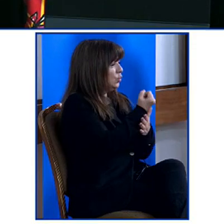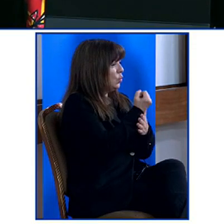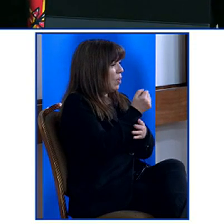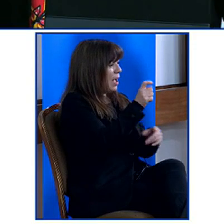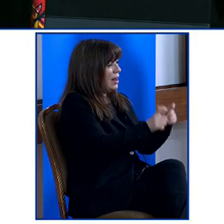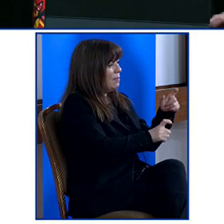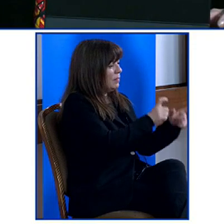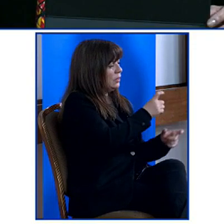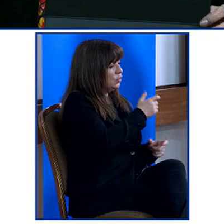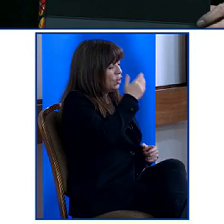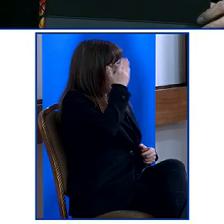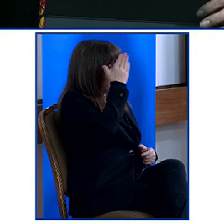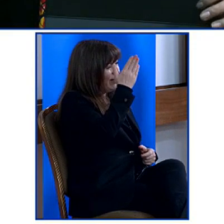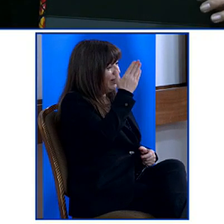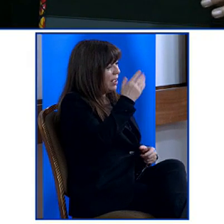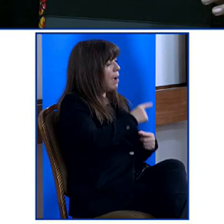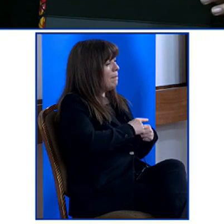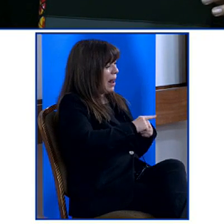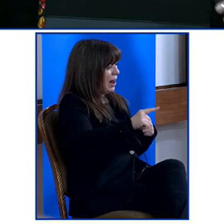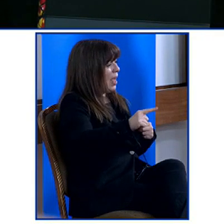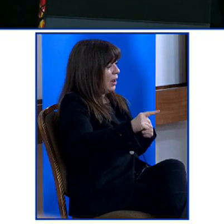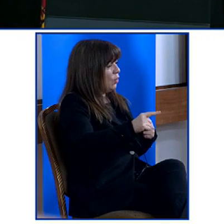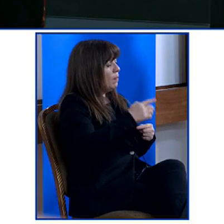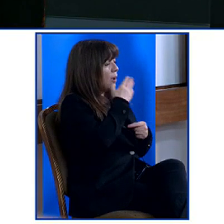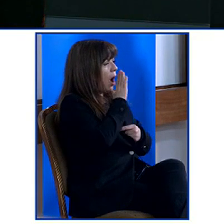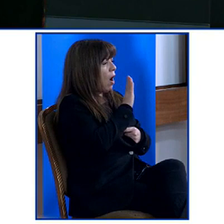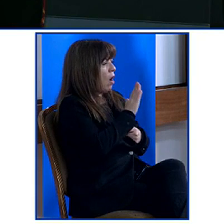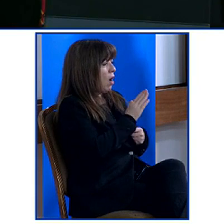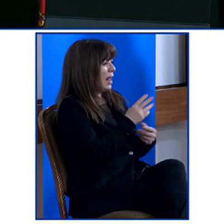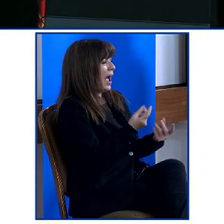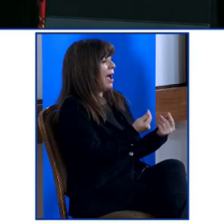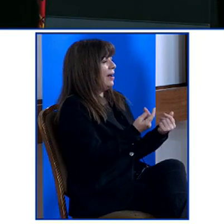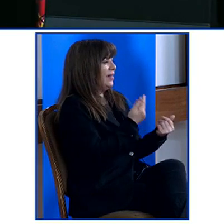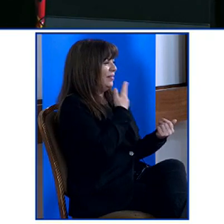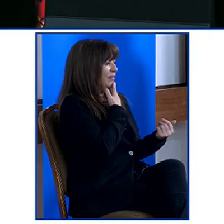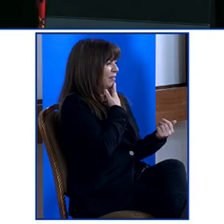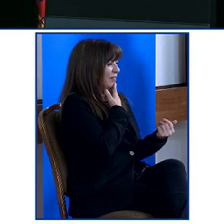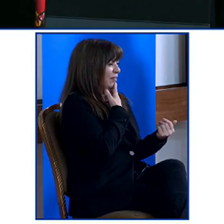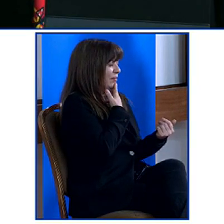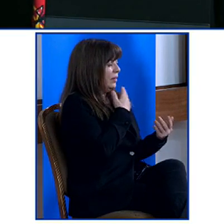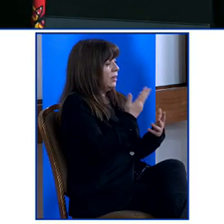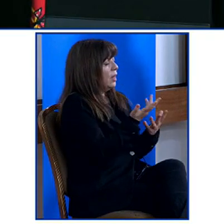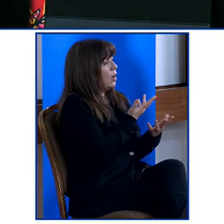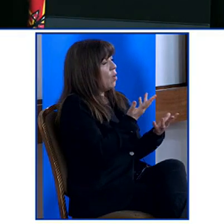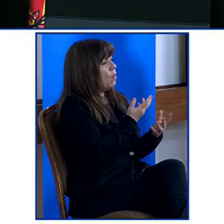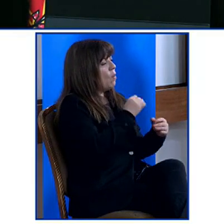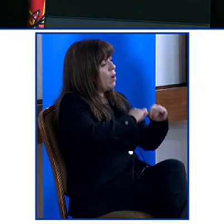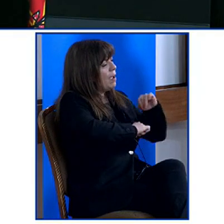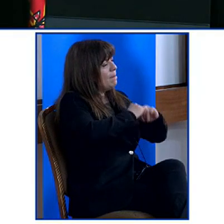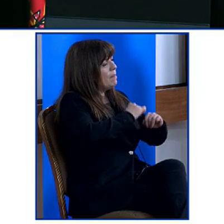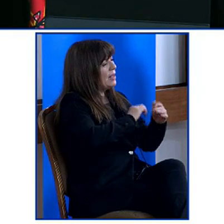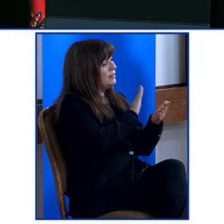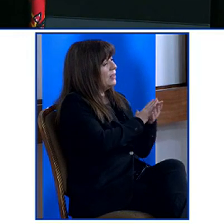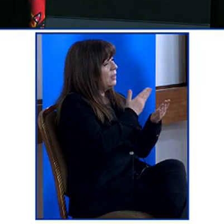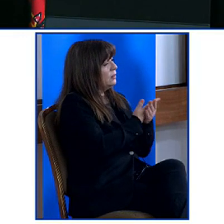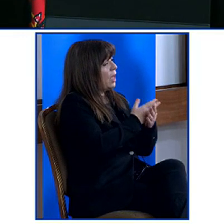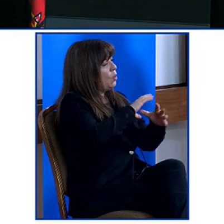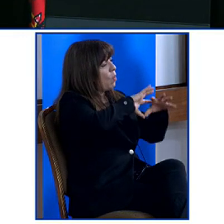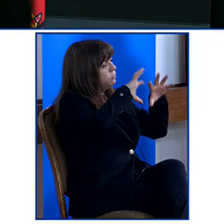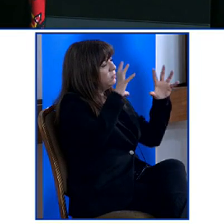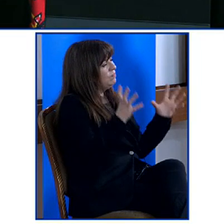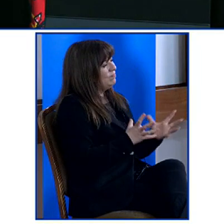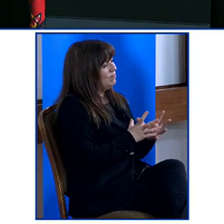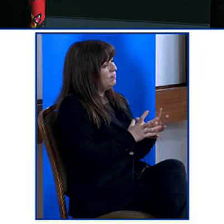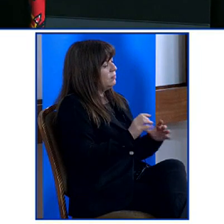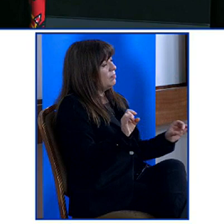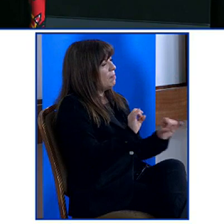world. As a global healthcare company, it's becoming clearer that to look after people's health, we also need to look